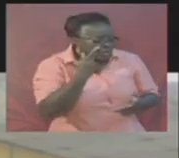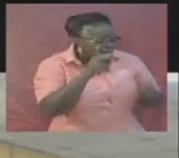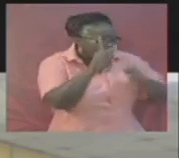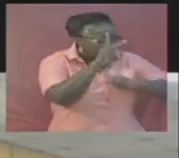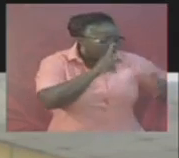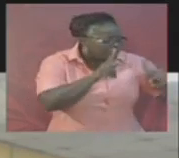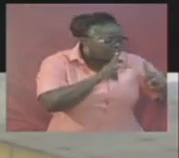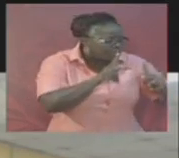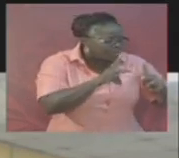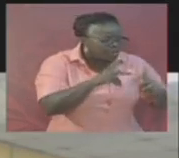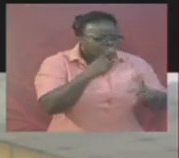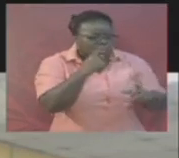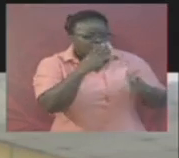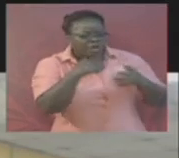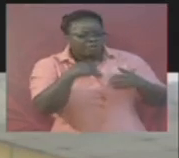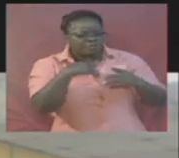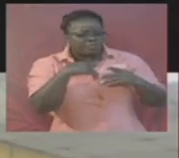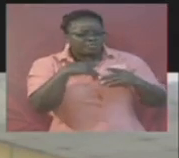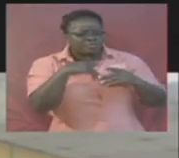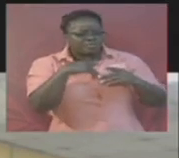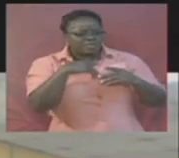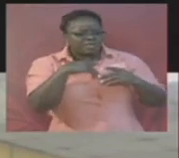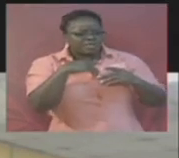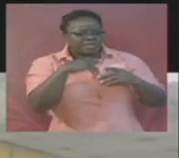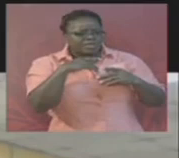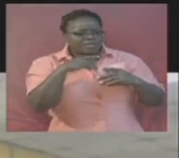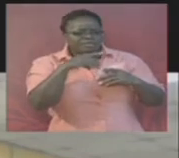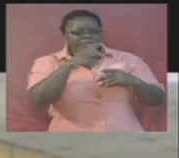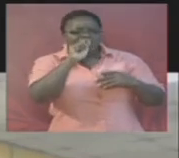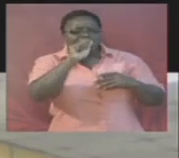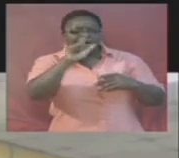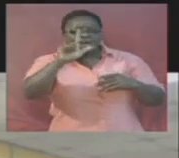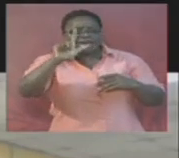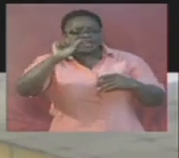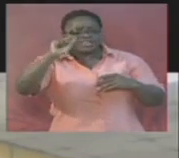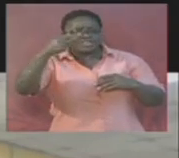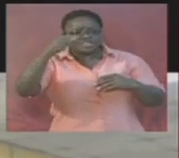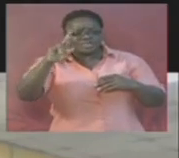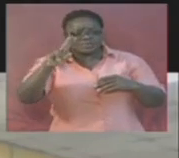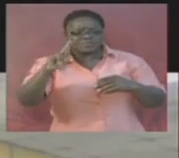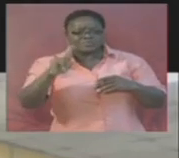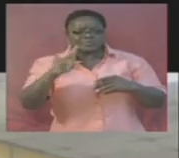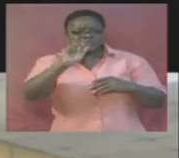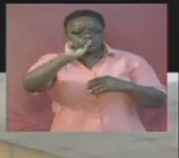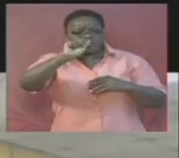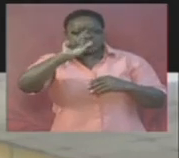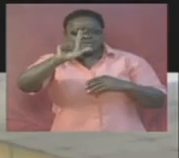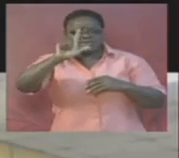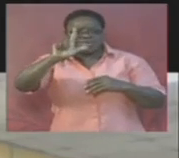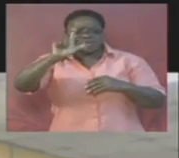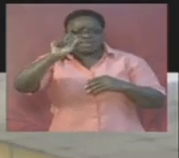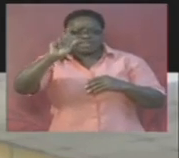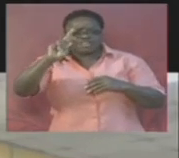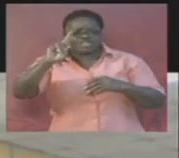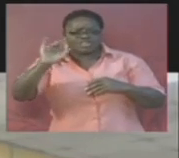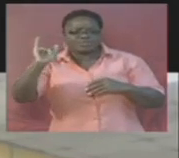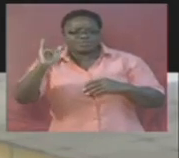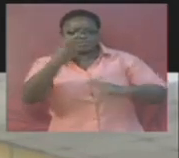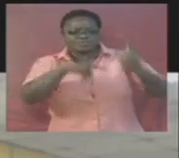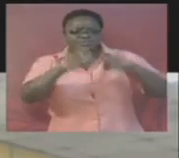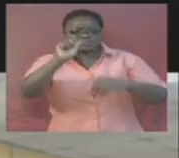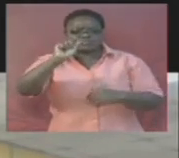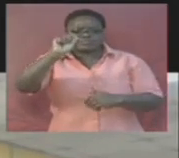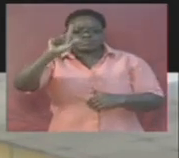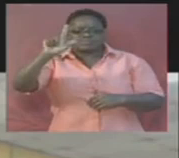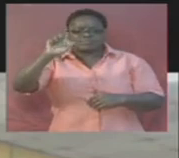to polysorbate 80 should not take that vaccine. Do we have any other elements that